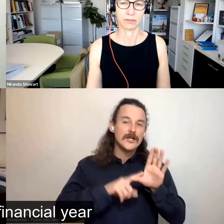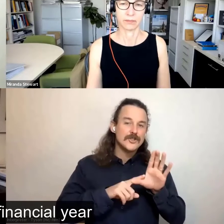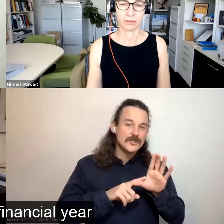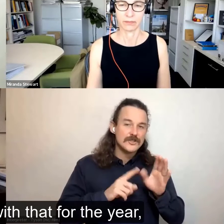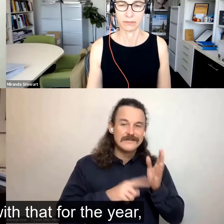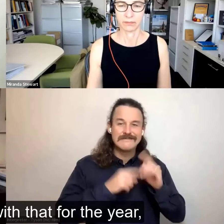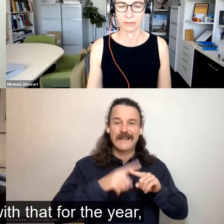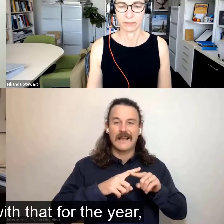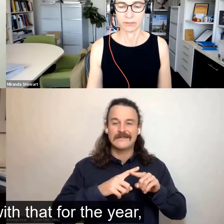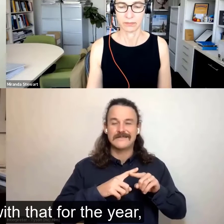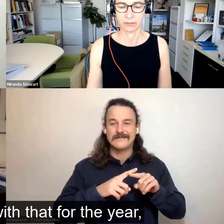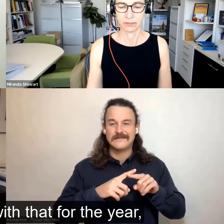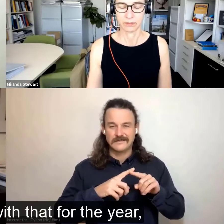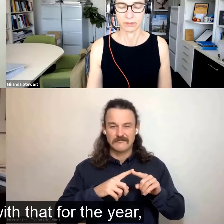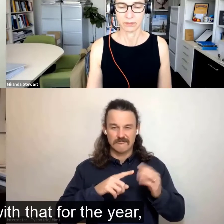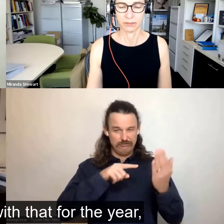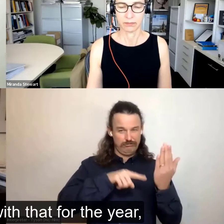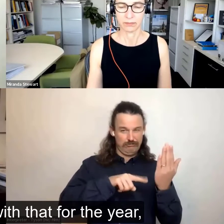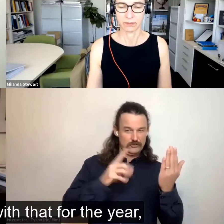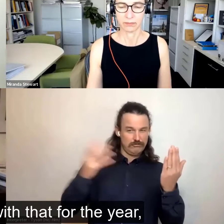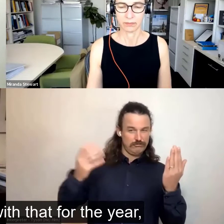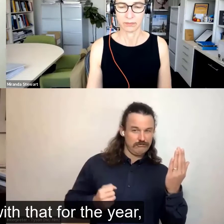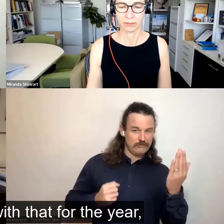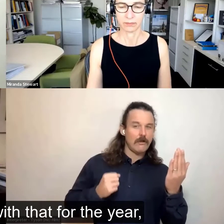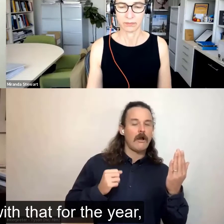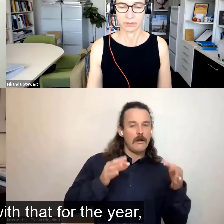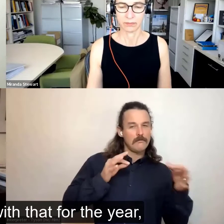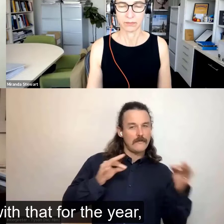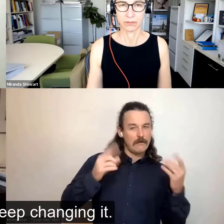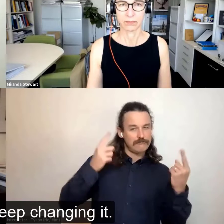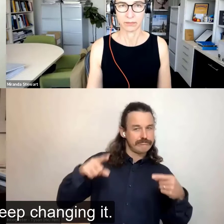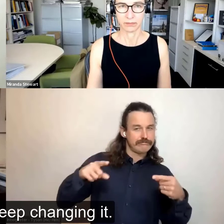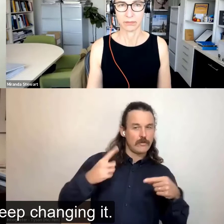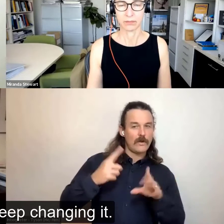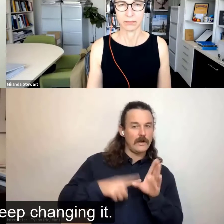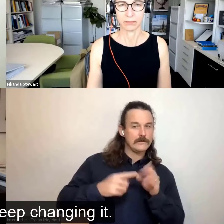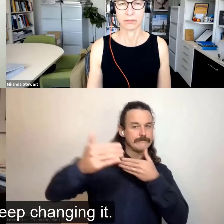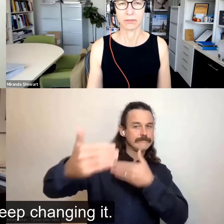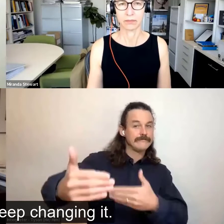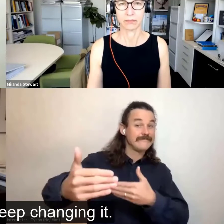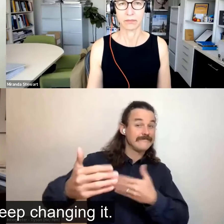financial year, and you're stuck with that for the year, so you